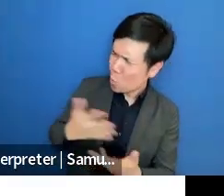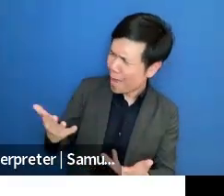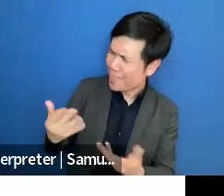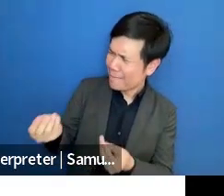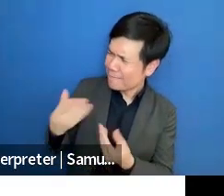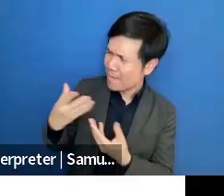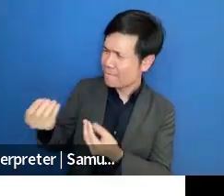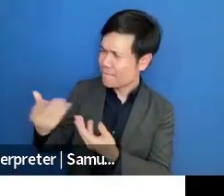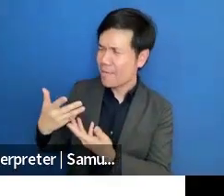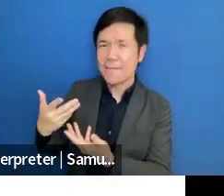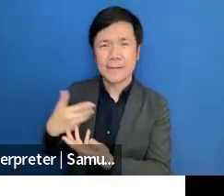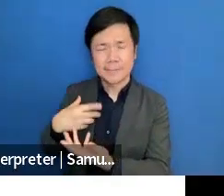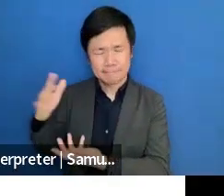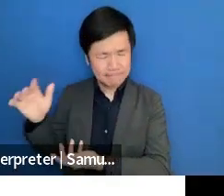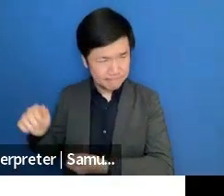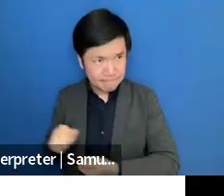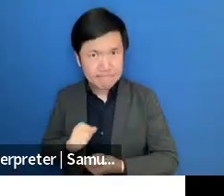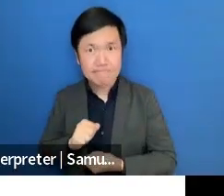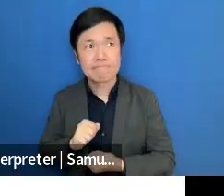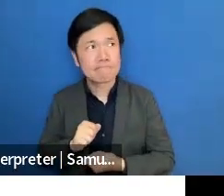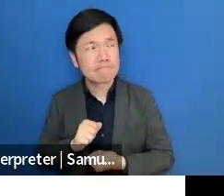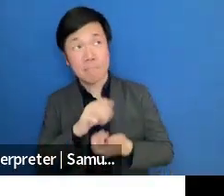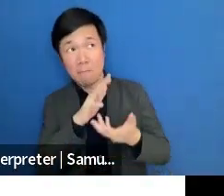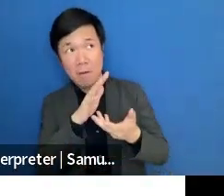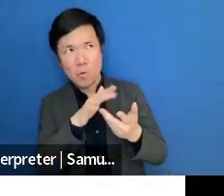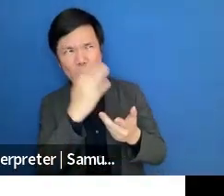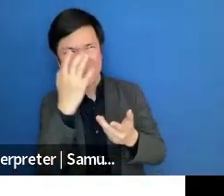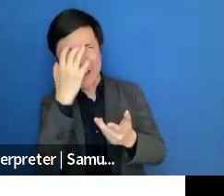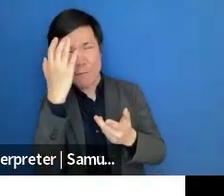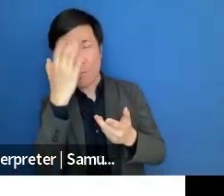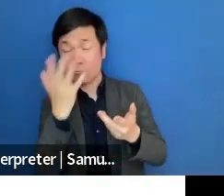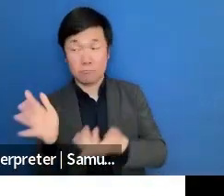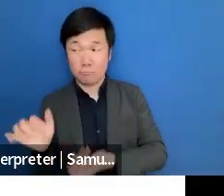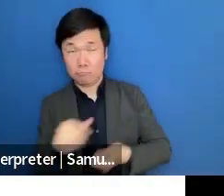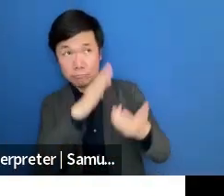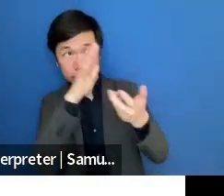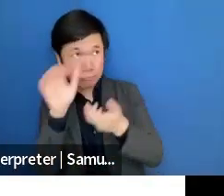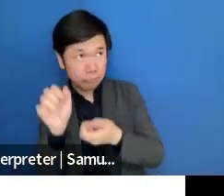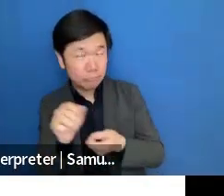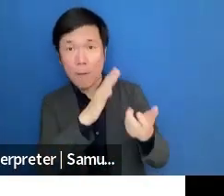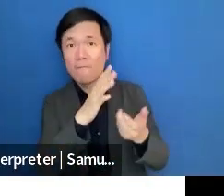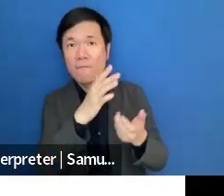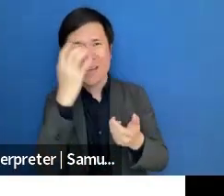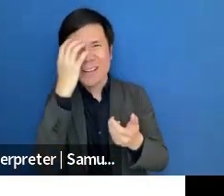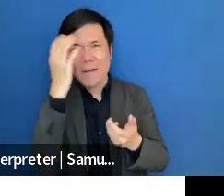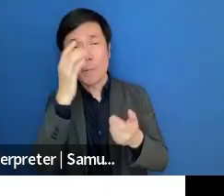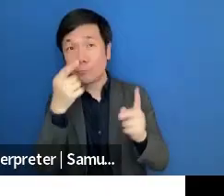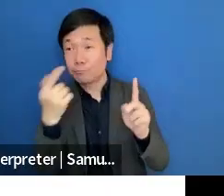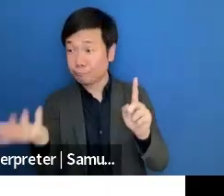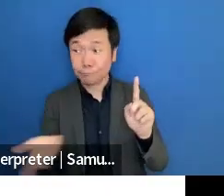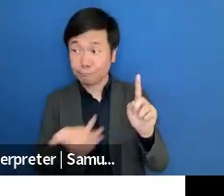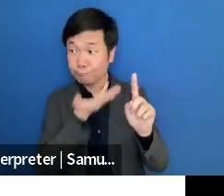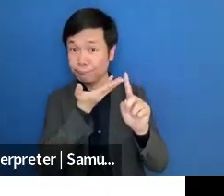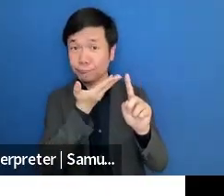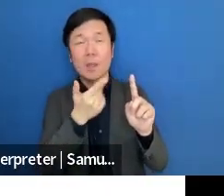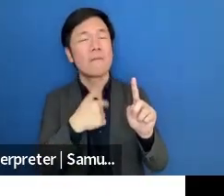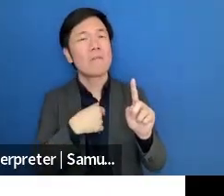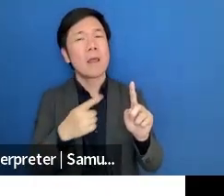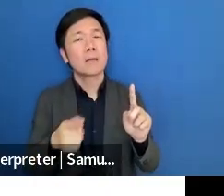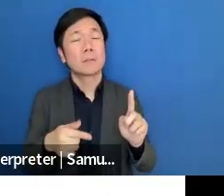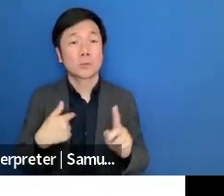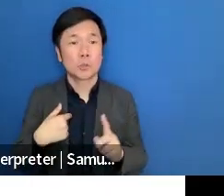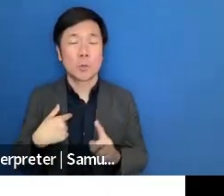our experiences when we do the mission visits, and we are able to impact the programming in that regard. The